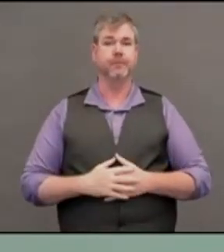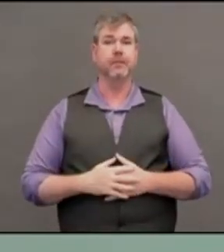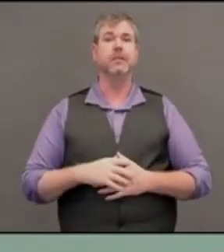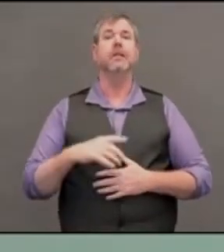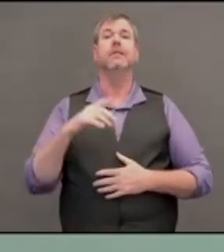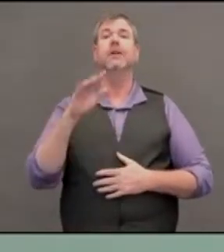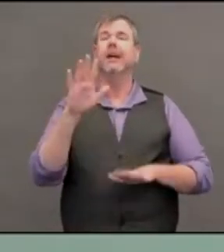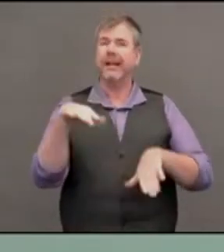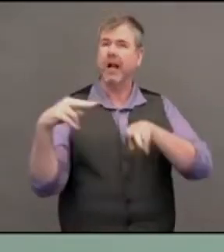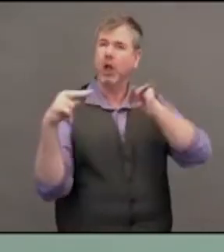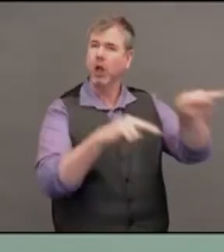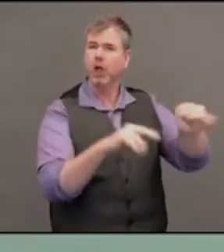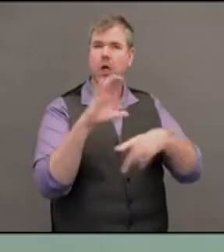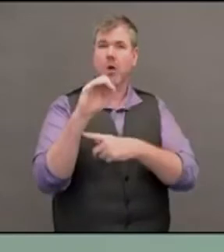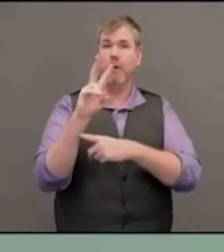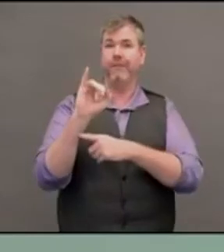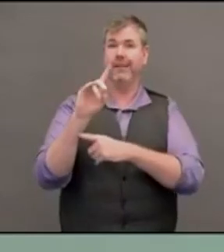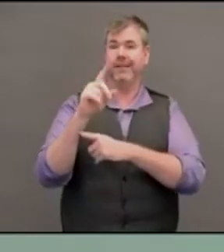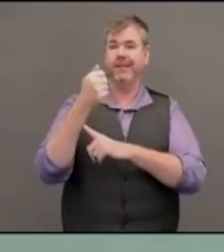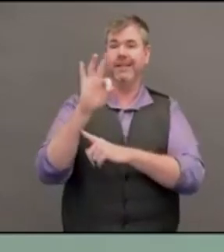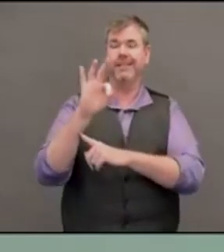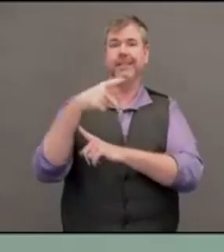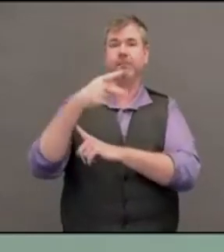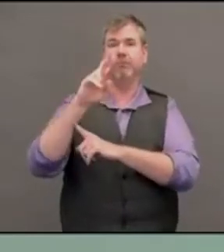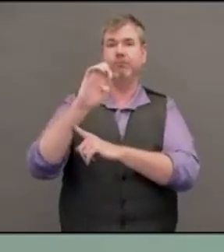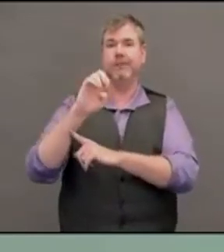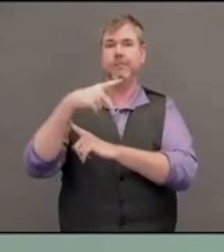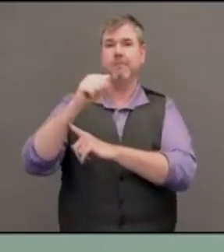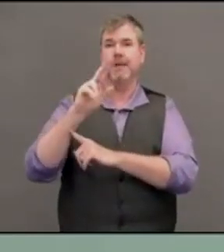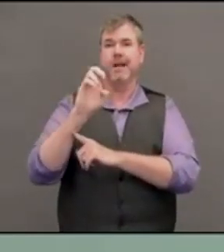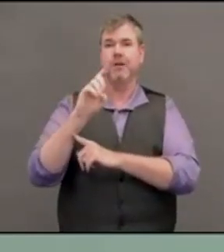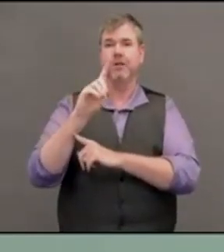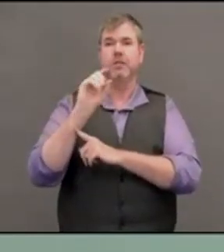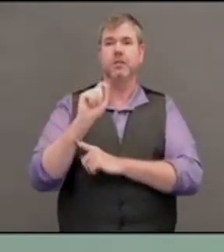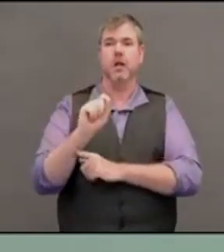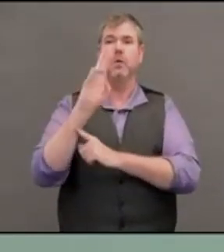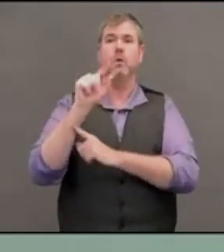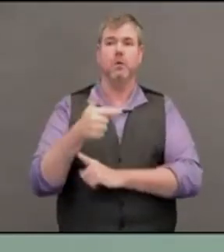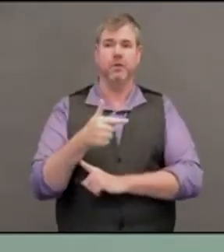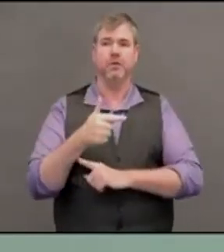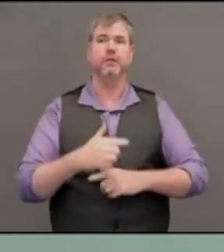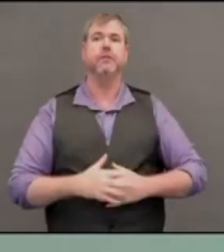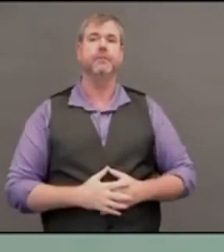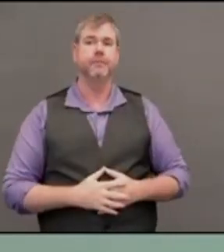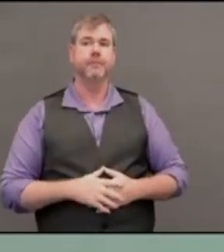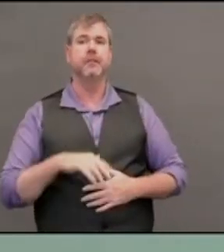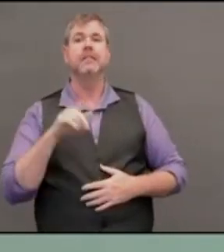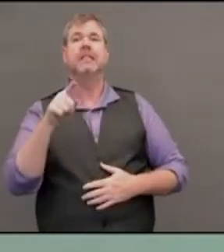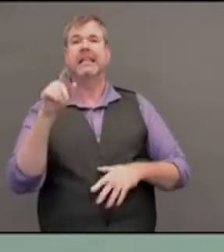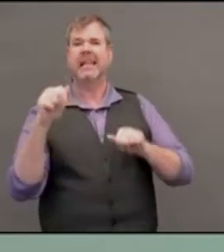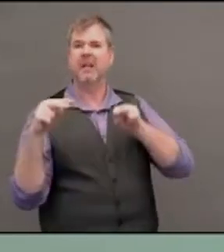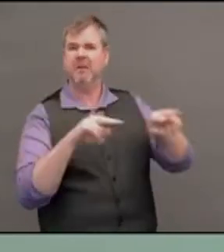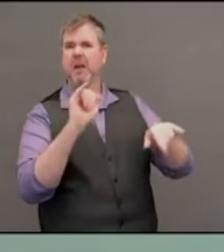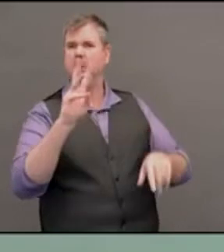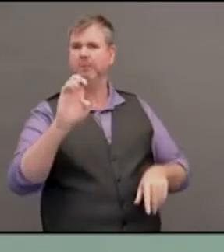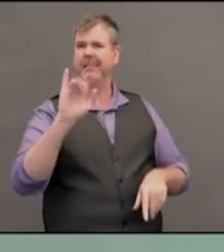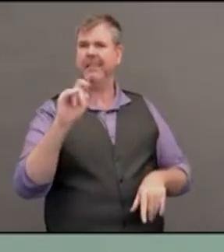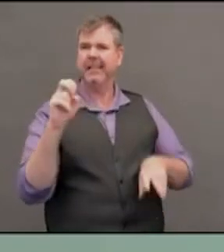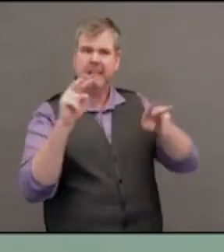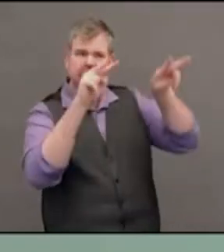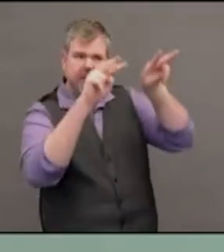basic information of the business, and as well as a checklist that they have to check off just to make sure that they're complying with all the county